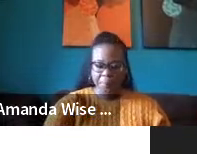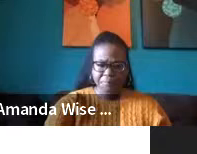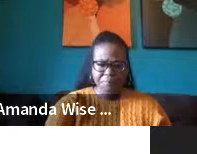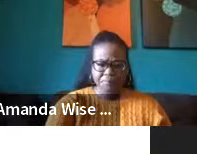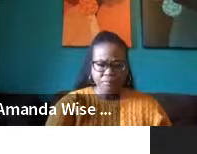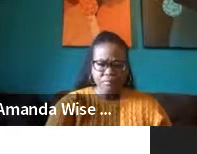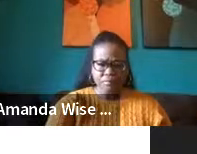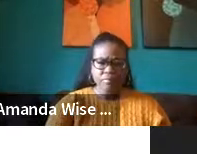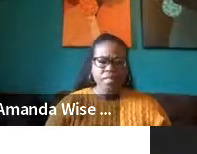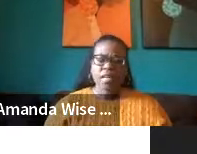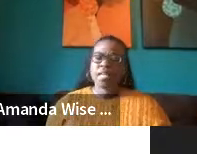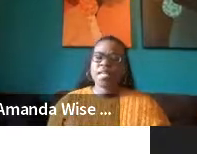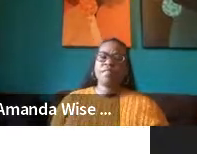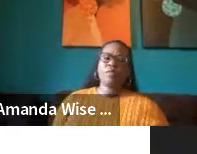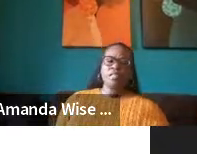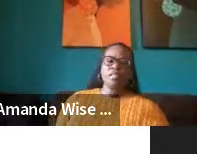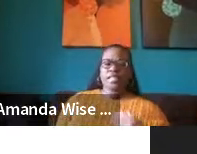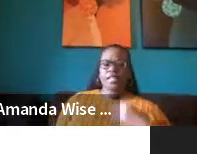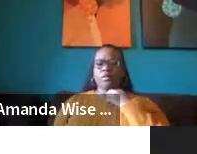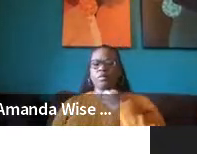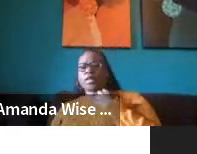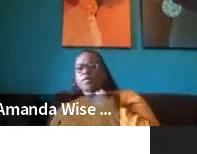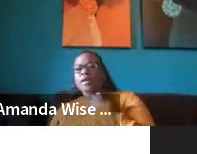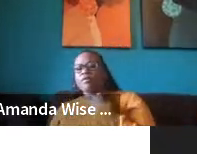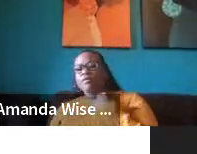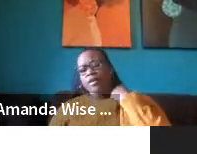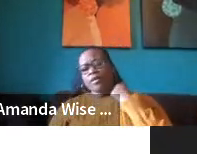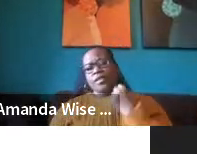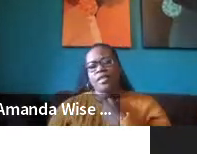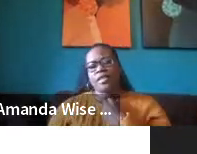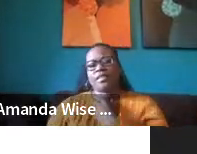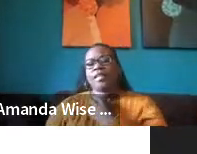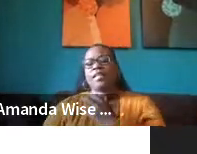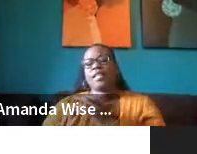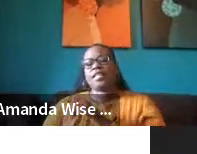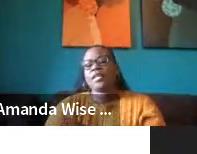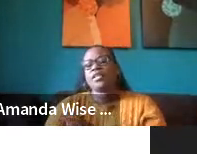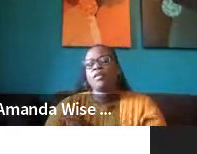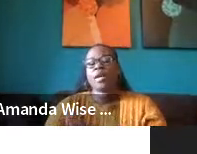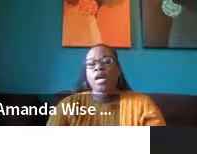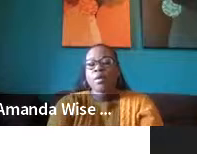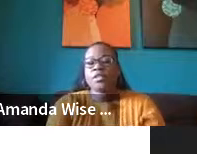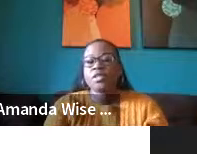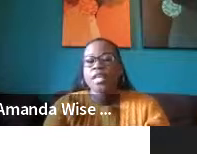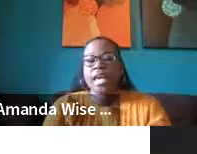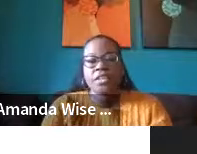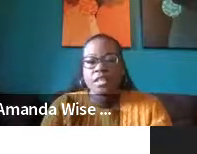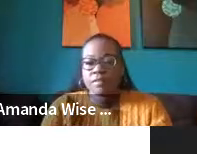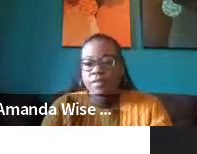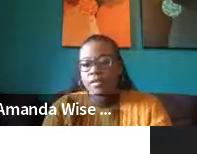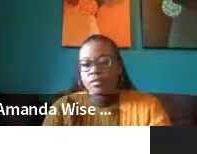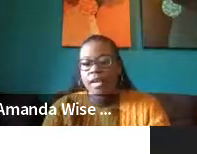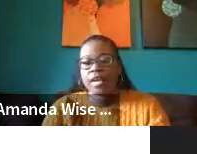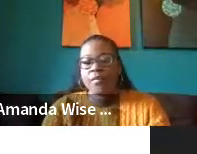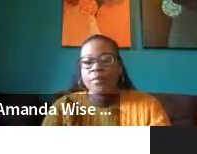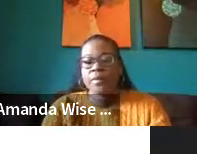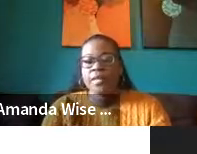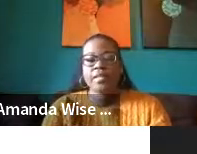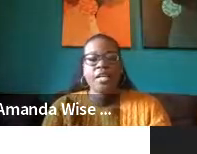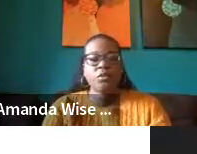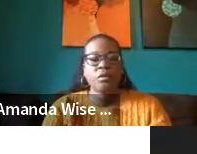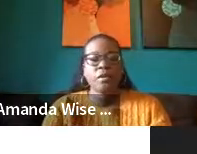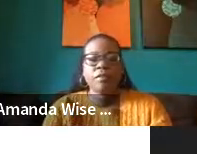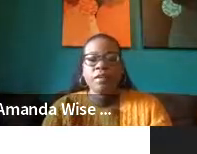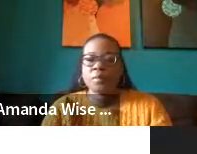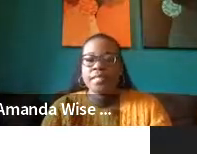etc. And then one of the things when we talk about photos is, let's make sure that we're always using HD photos, right? I always pick